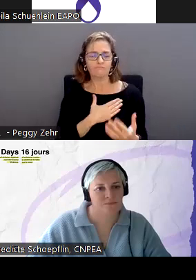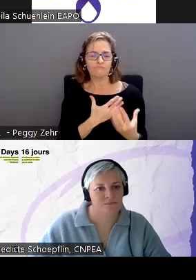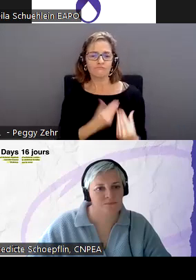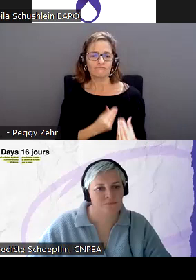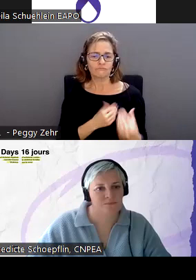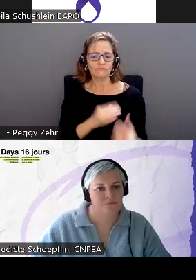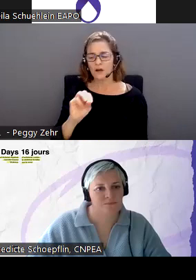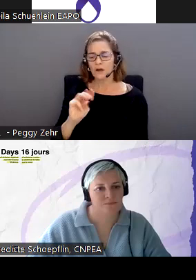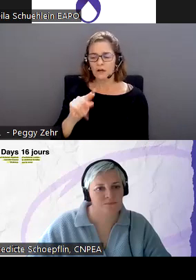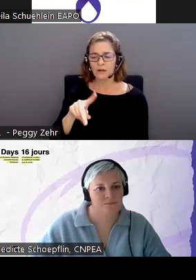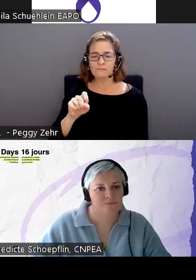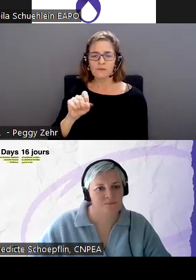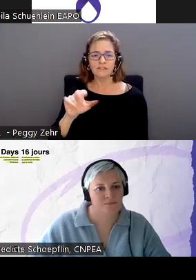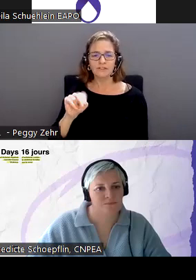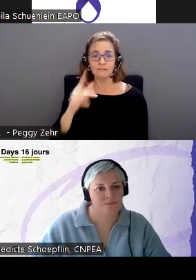to make a difference.